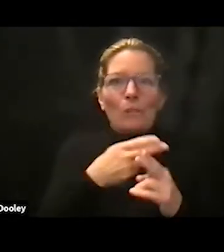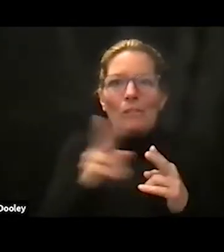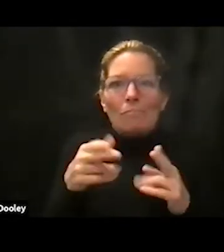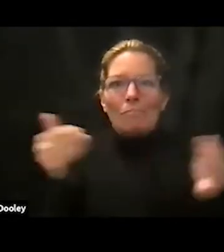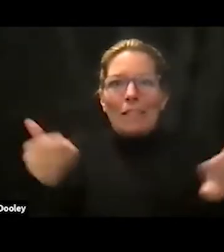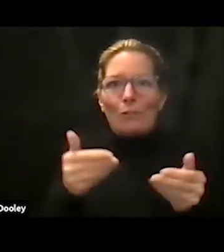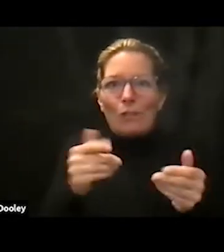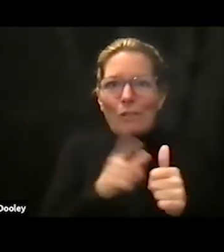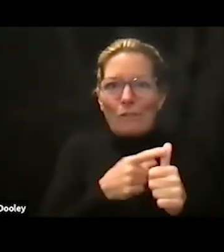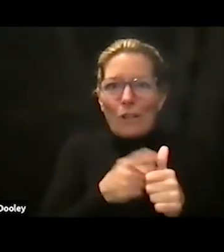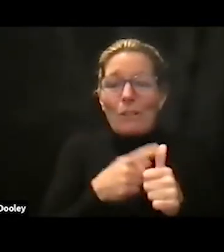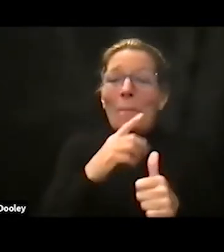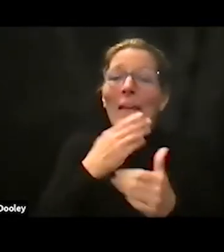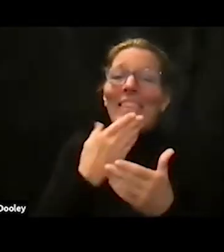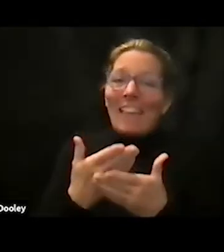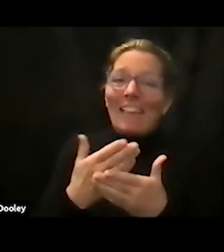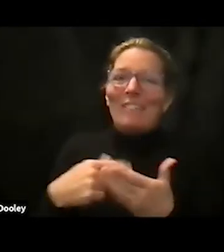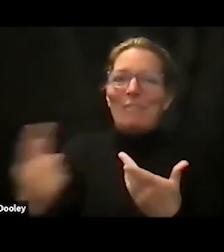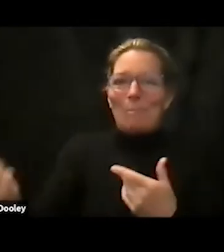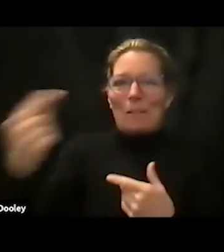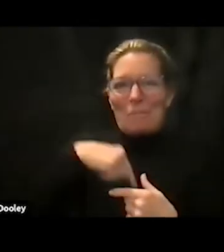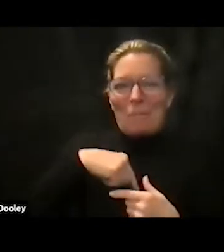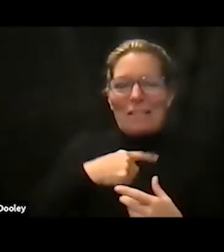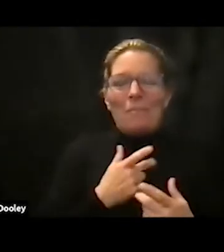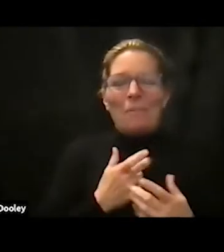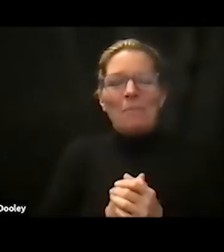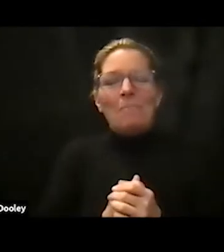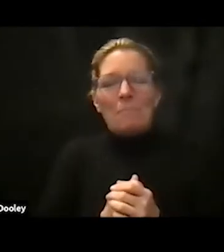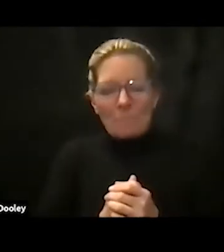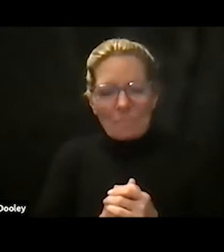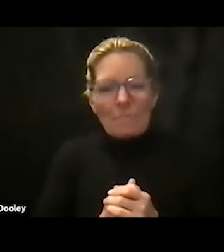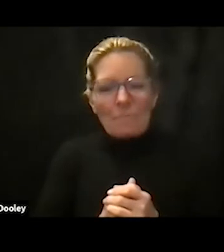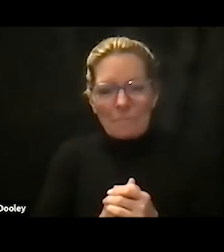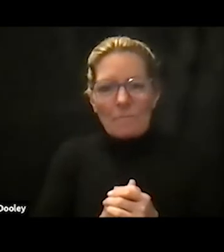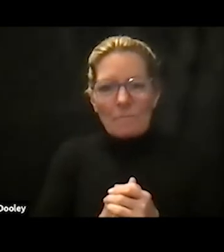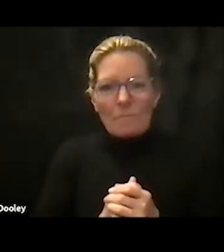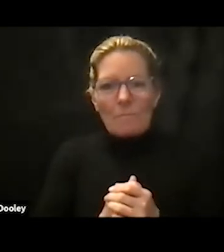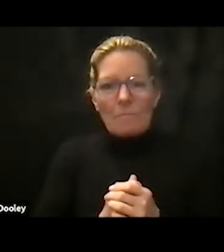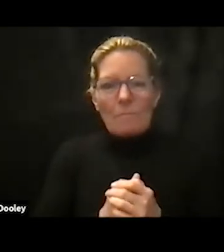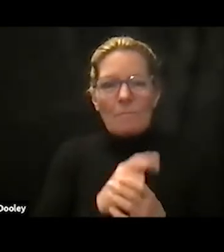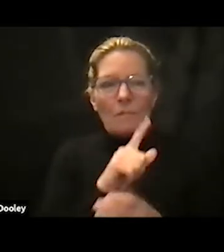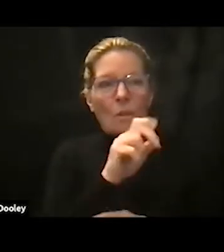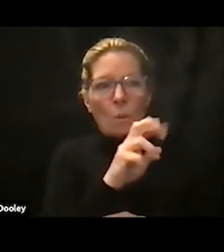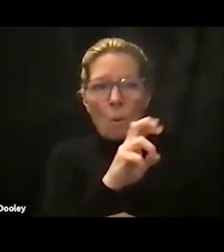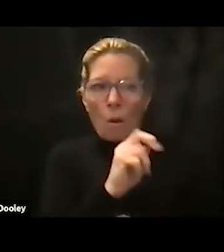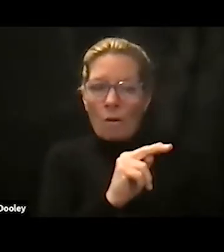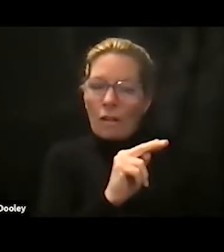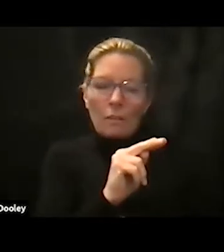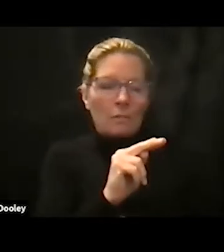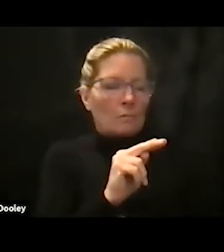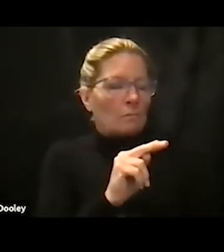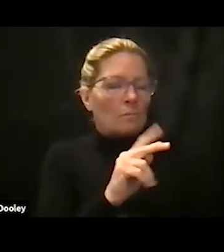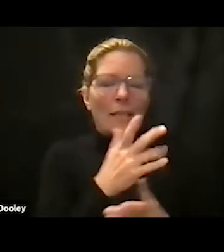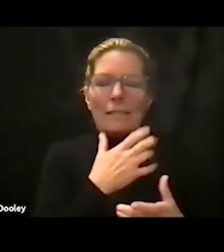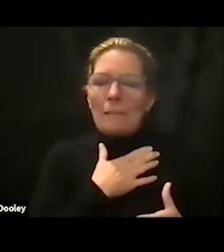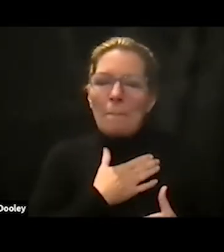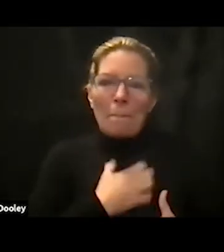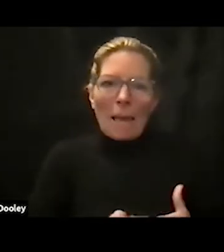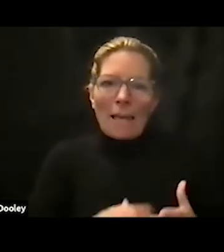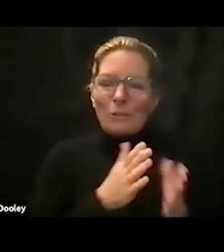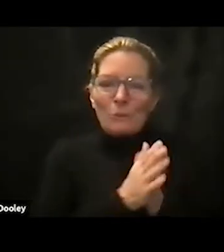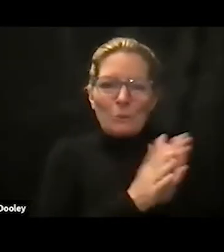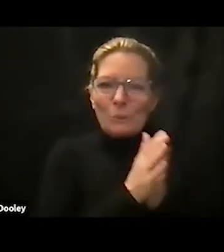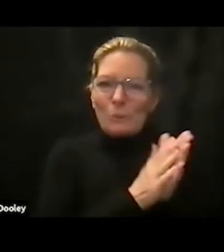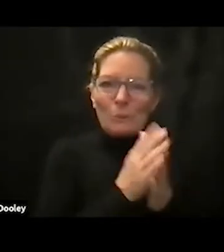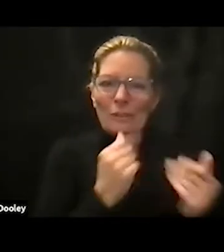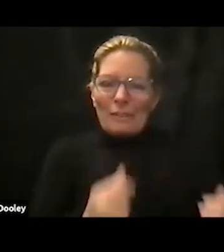introductions, but thank you for bringing it back. And it's, you know, Loren is always, his passion is very inspiring.